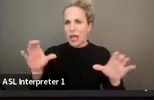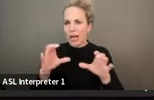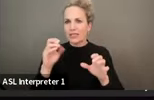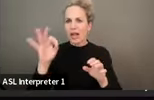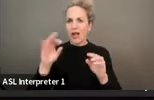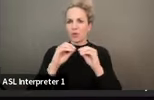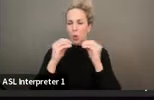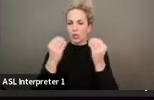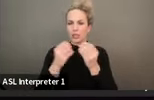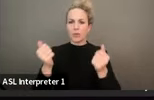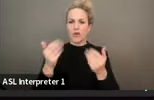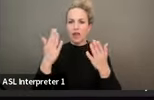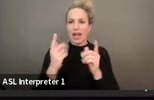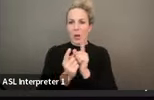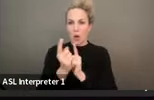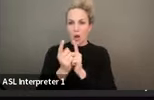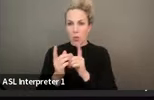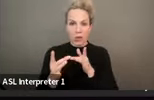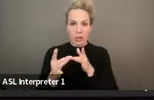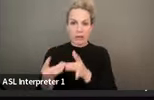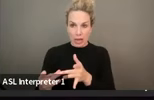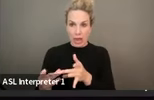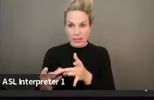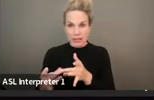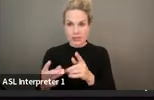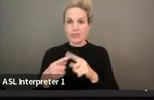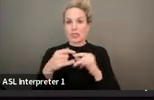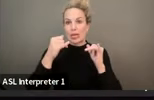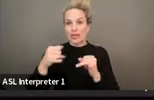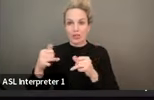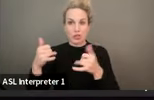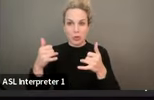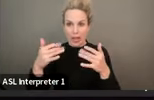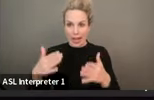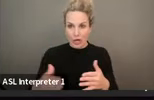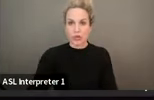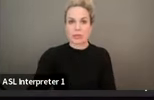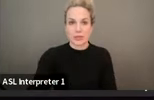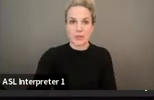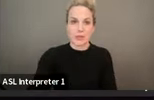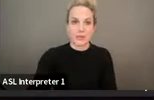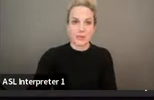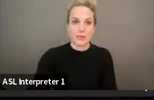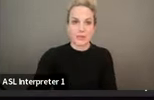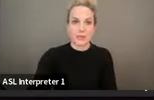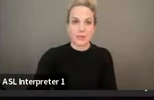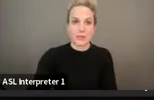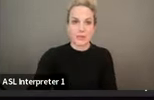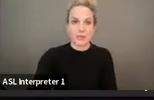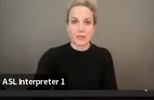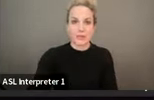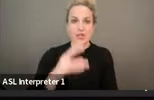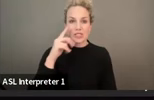really just this providing this one-on-one guidance to individual players. So you see this virtual Google